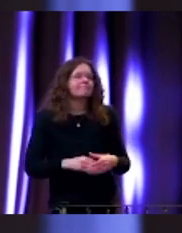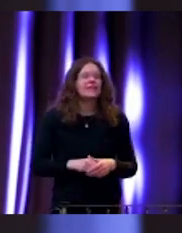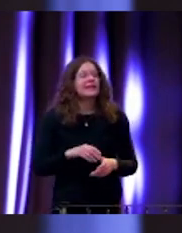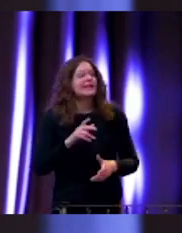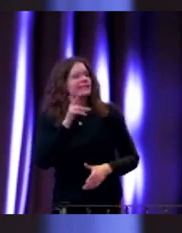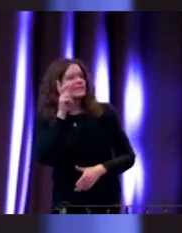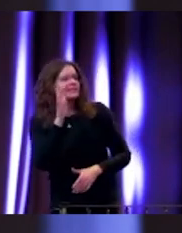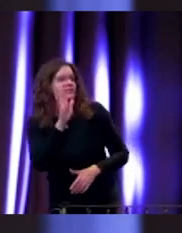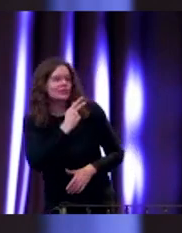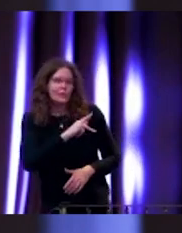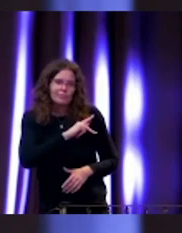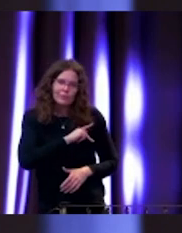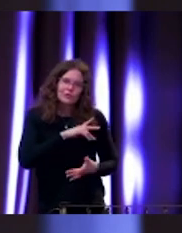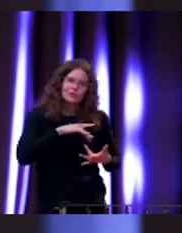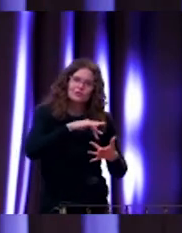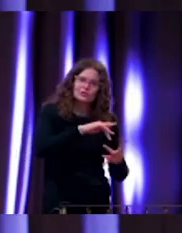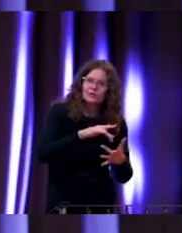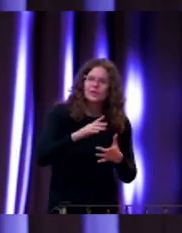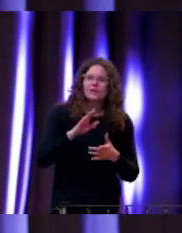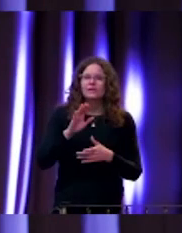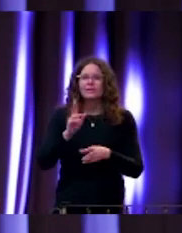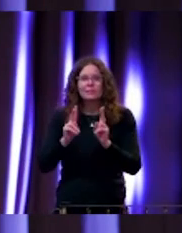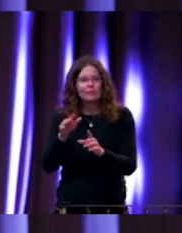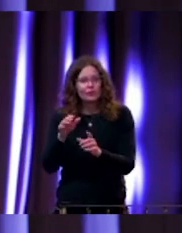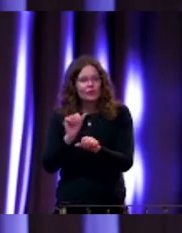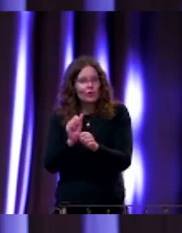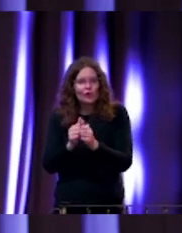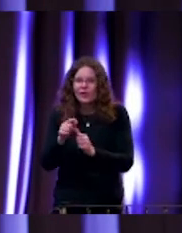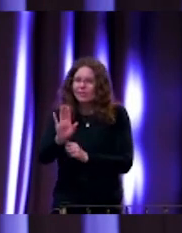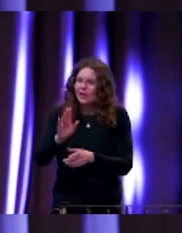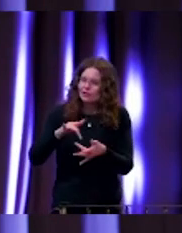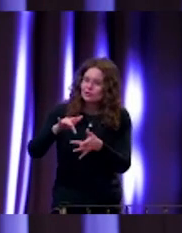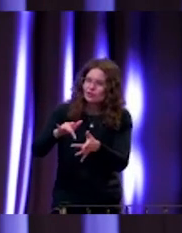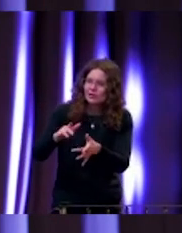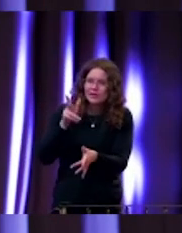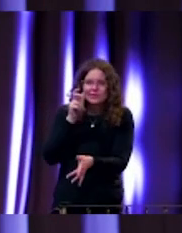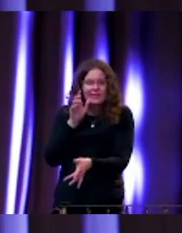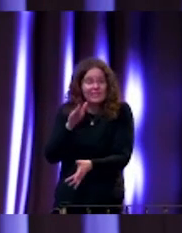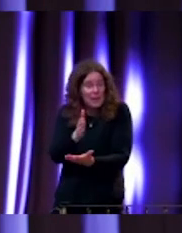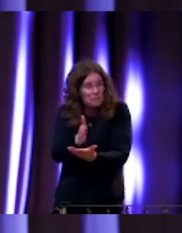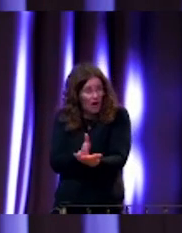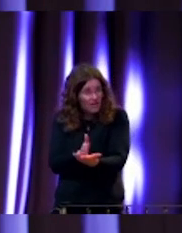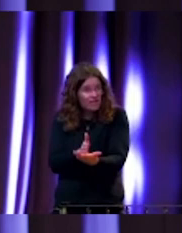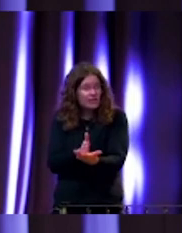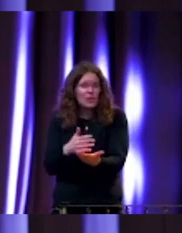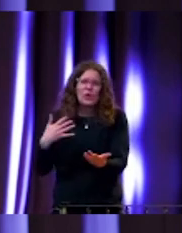doing, right? And that's the most vague, general thing I can say, and it's still one of the most powerful things I think I'll ever say.